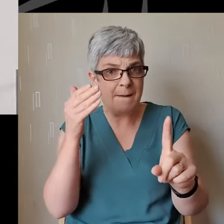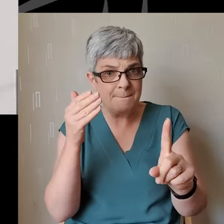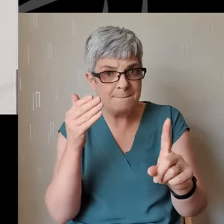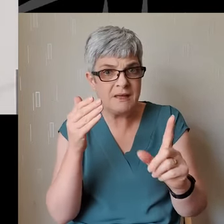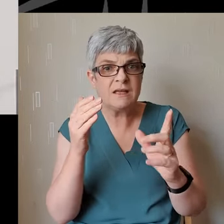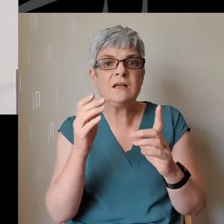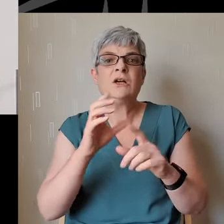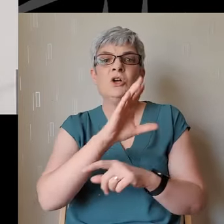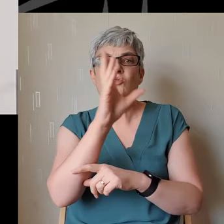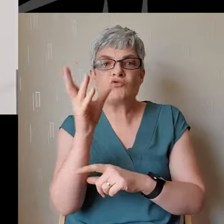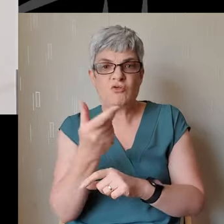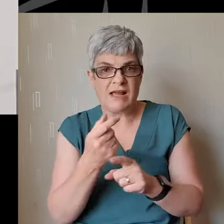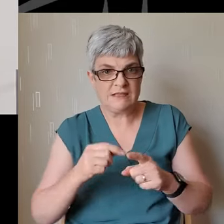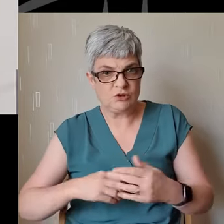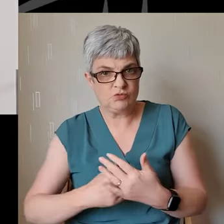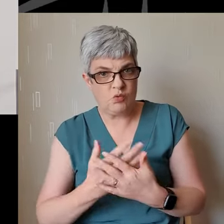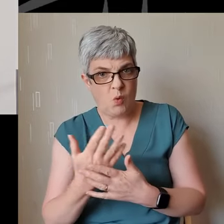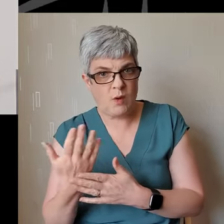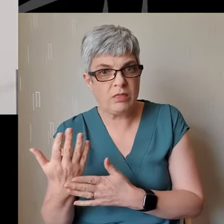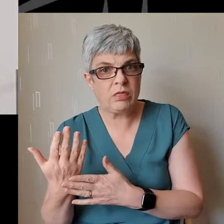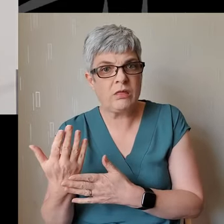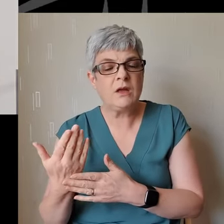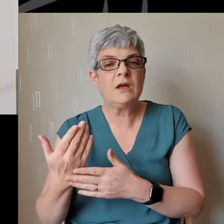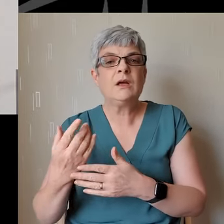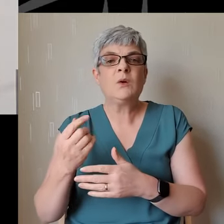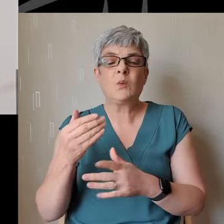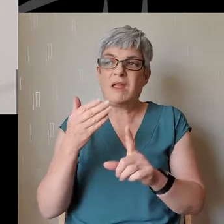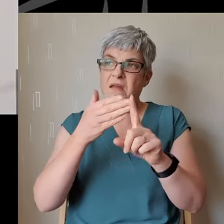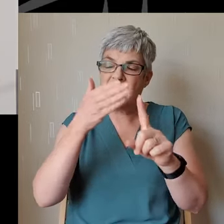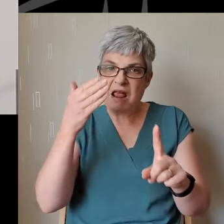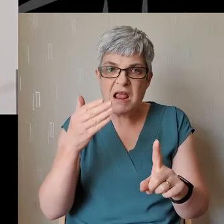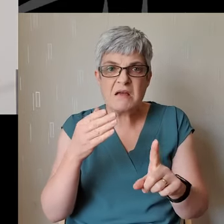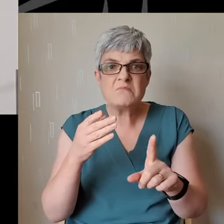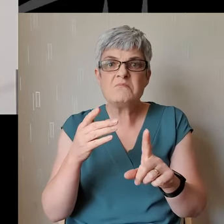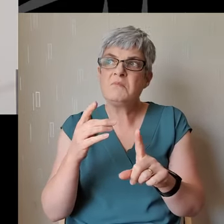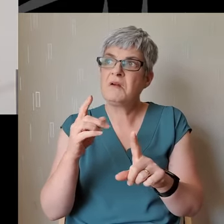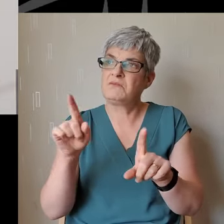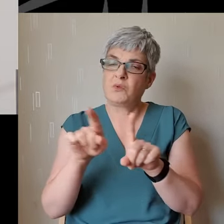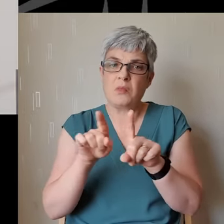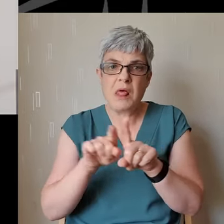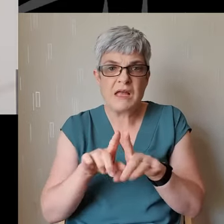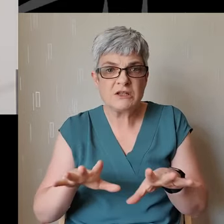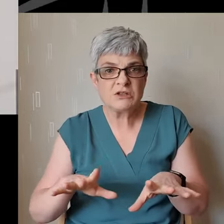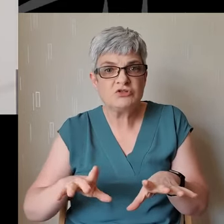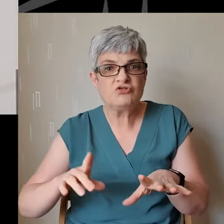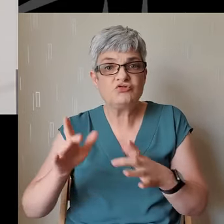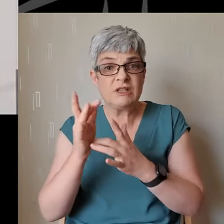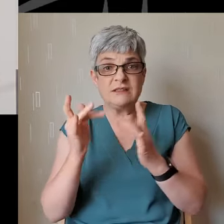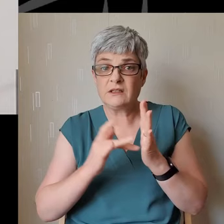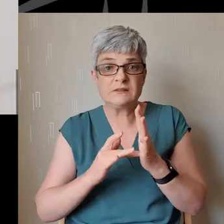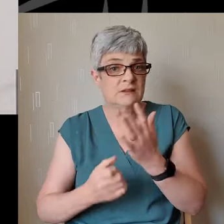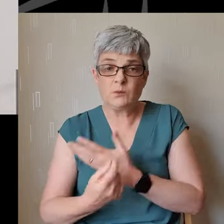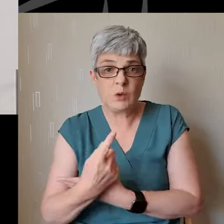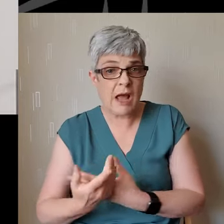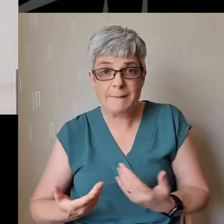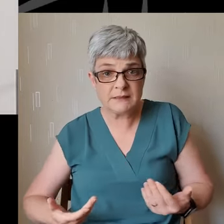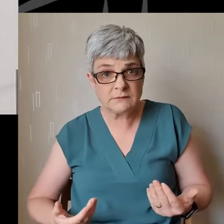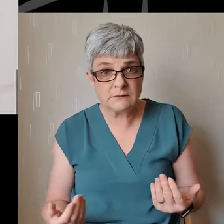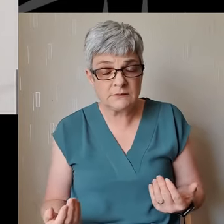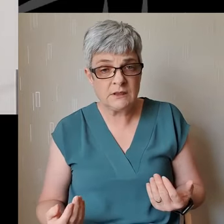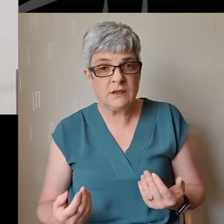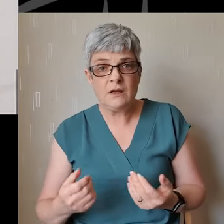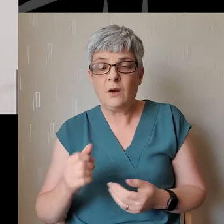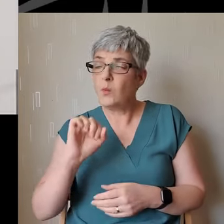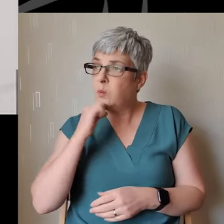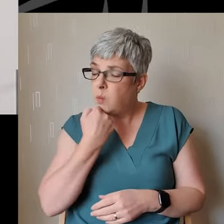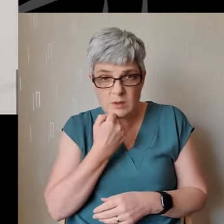we choose to work at becoming more like Jesus, then it won't happen. It doesn't